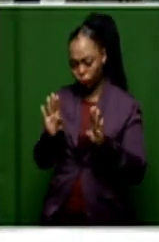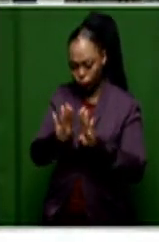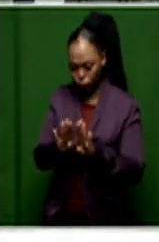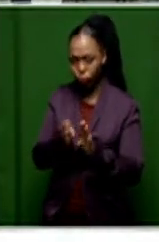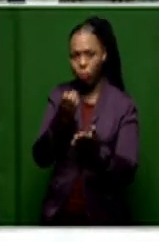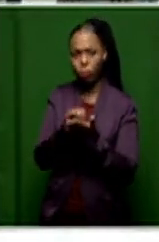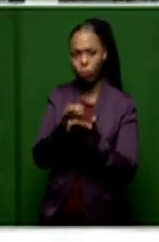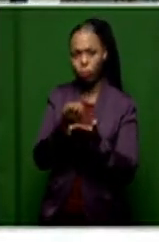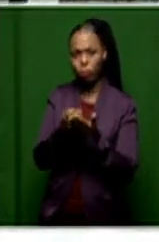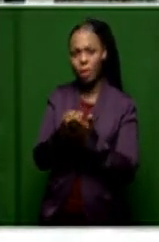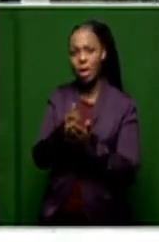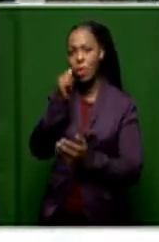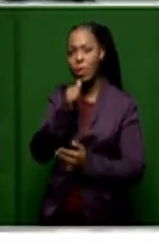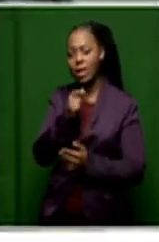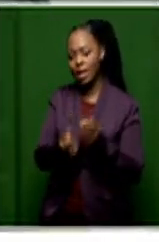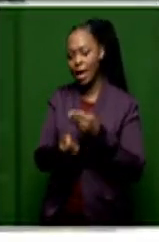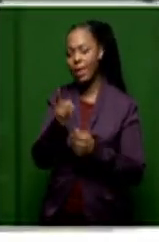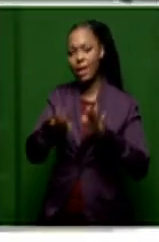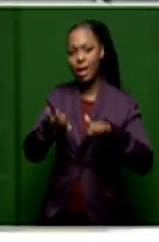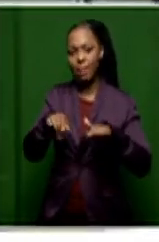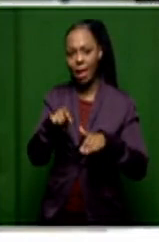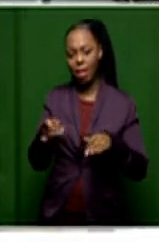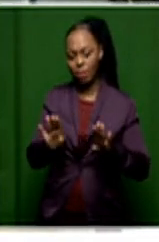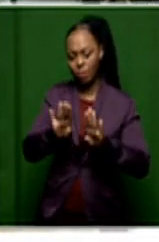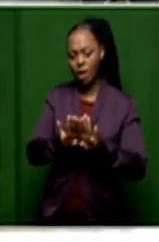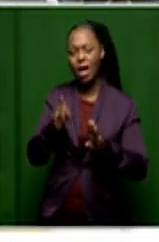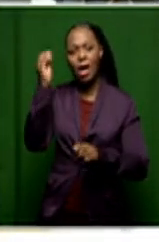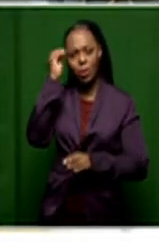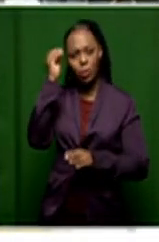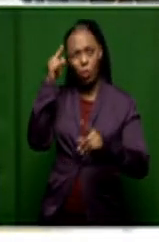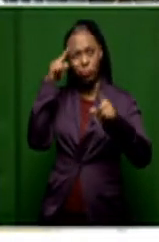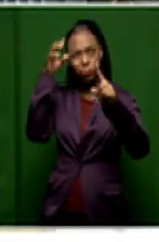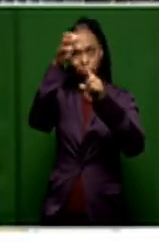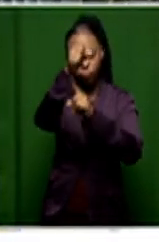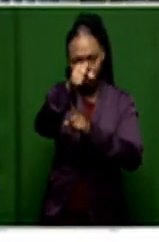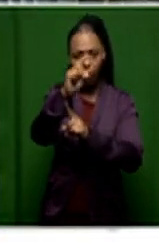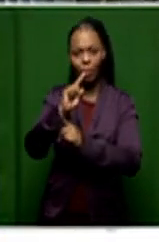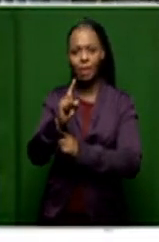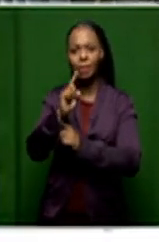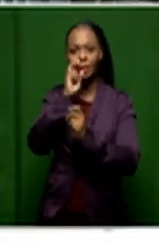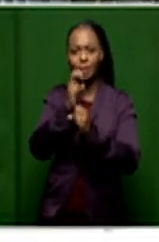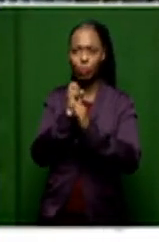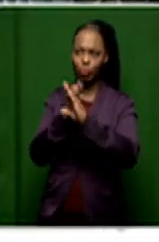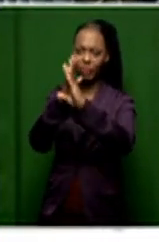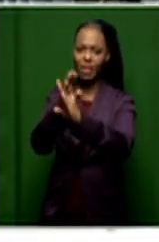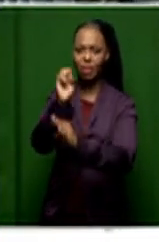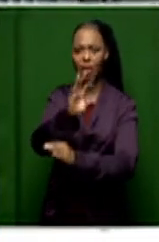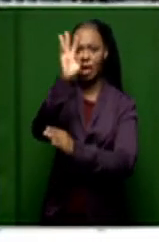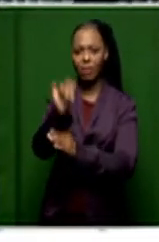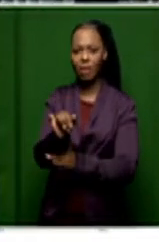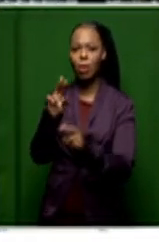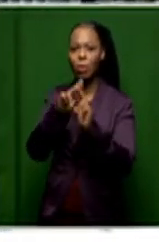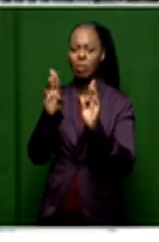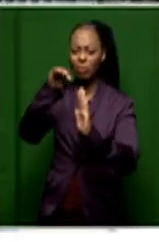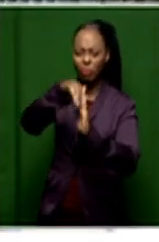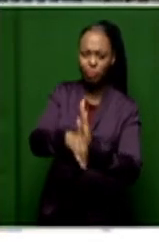did back in April. I know that the common wisdom is that, that prevented South Africa from ending up with